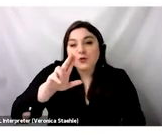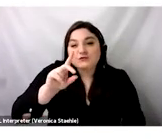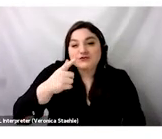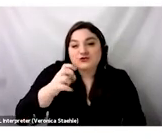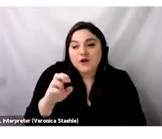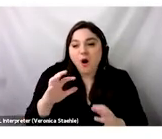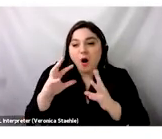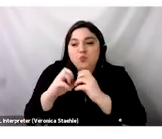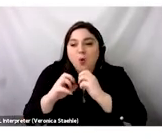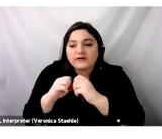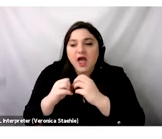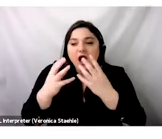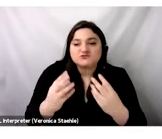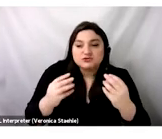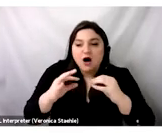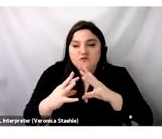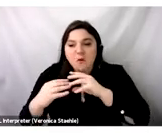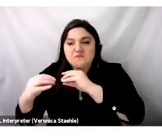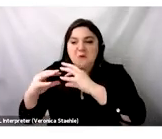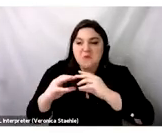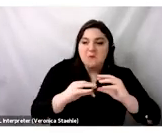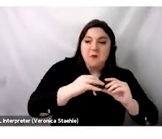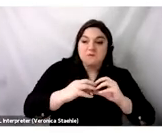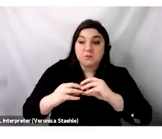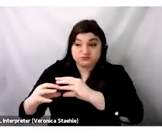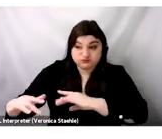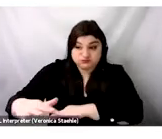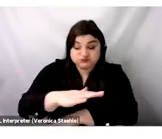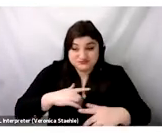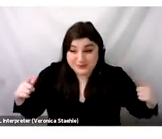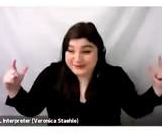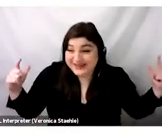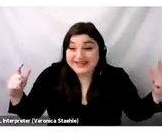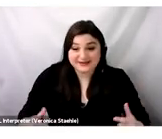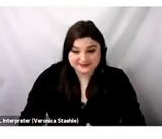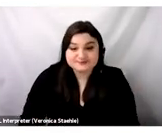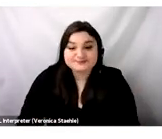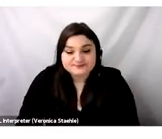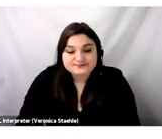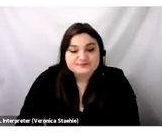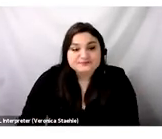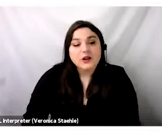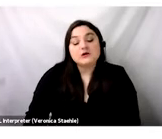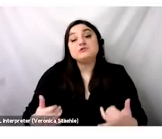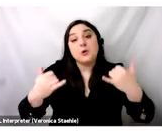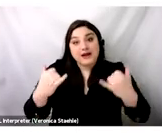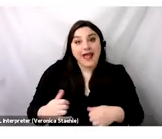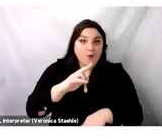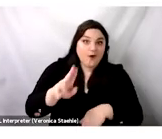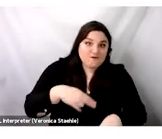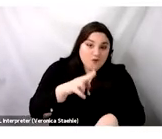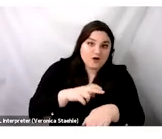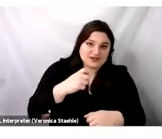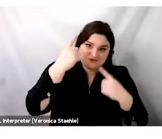so you, next thought you must be thinking, of course, there's infiltration in the food chain. So